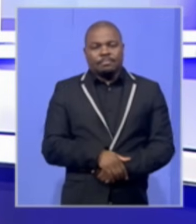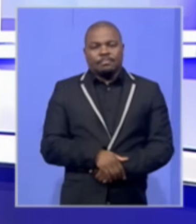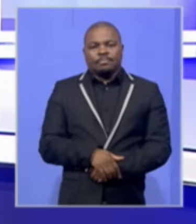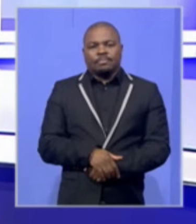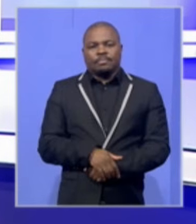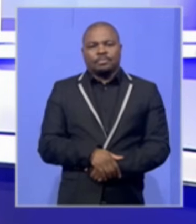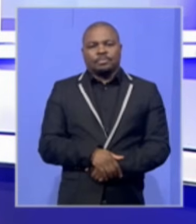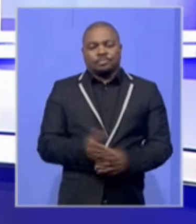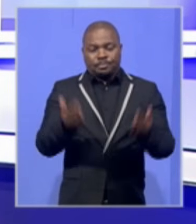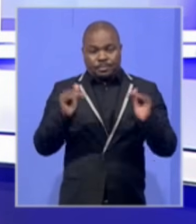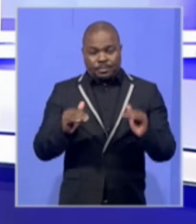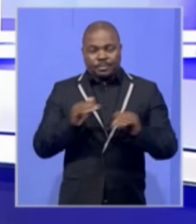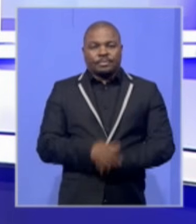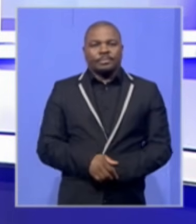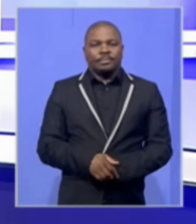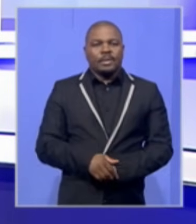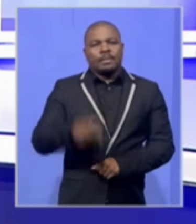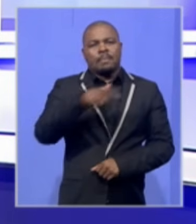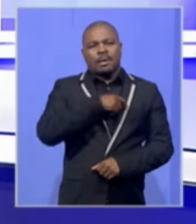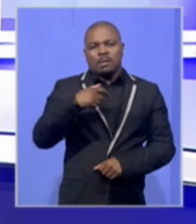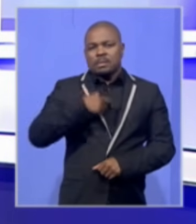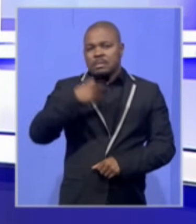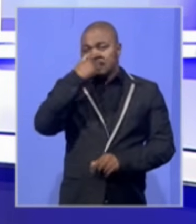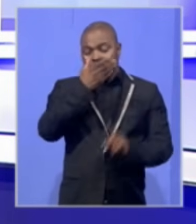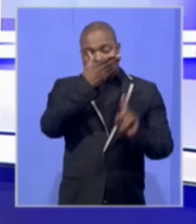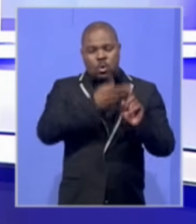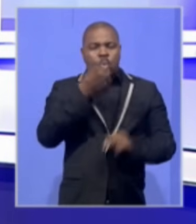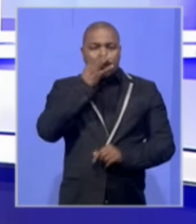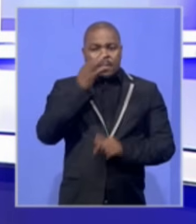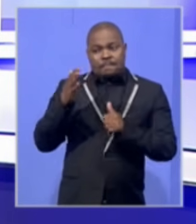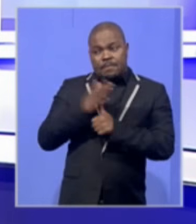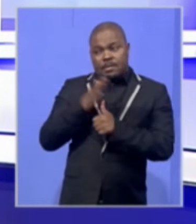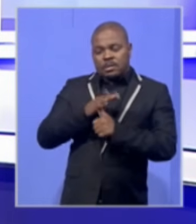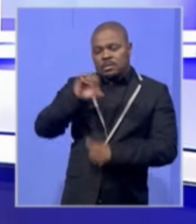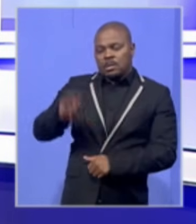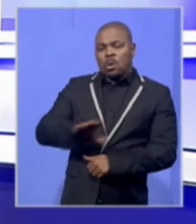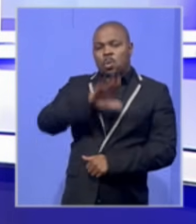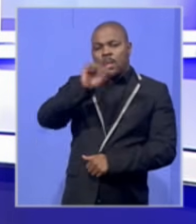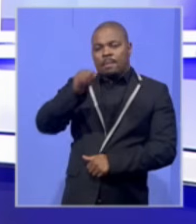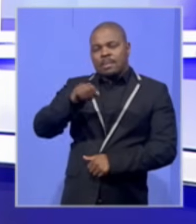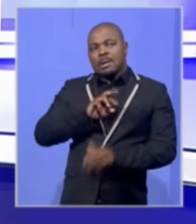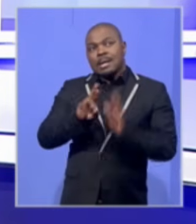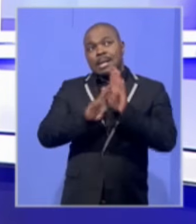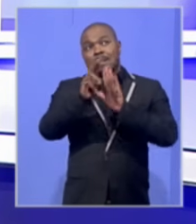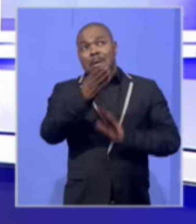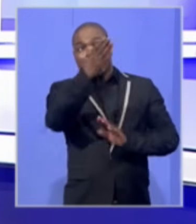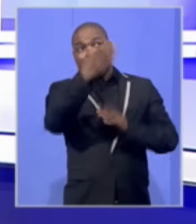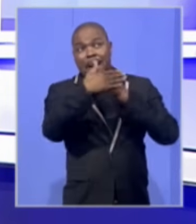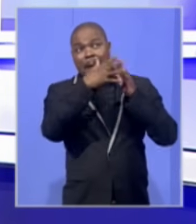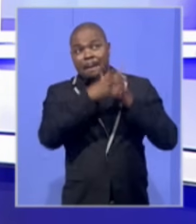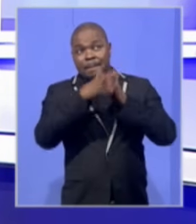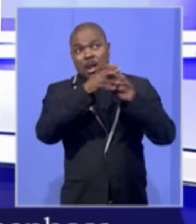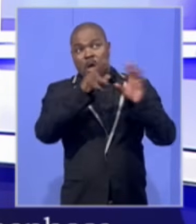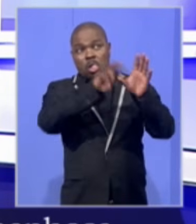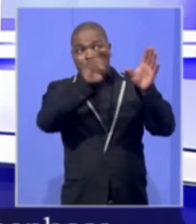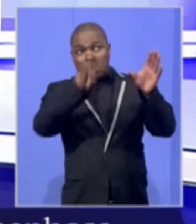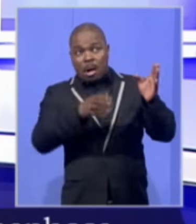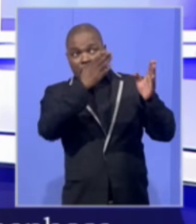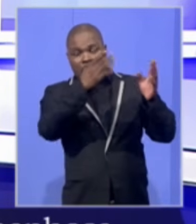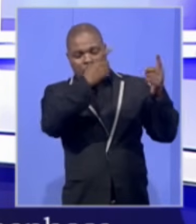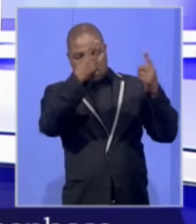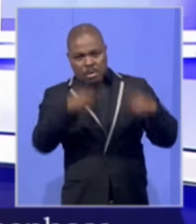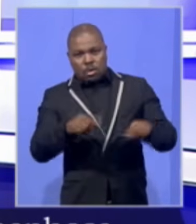Ka fa go jelengwe mopresidente Ramaphosa a re o tla leta moemedi wa Afrika Borwa kwa Amerika yo a rolang marapo Ibrahim